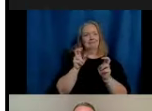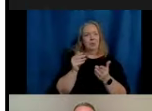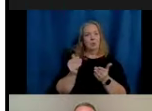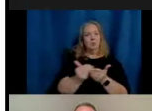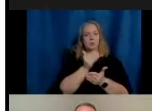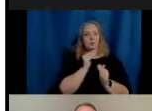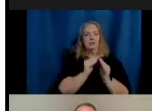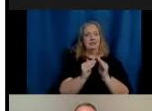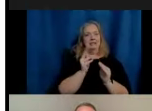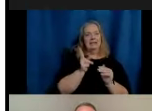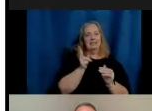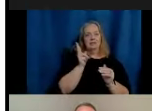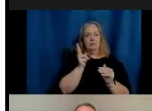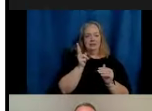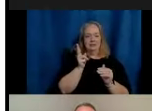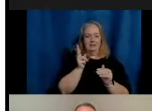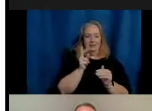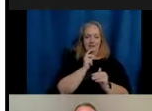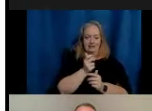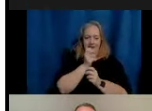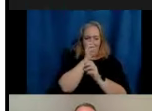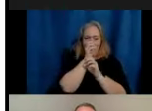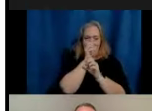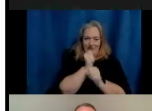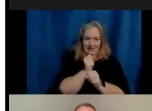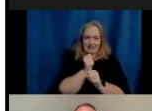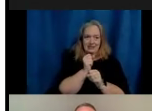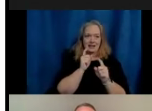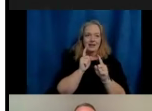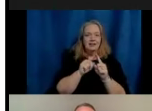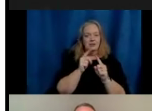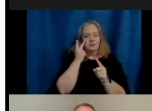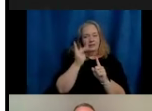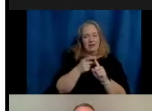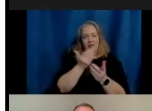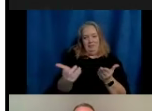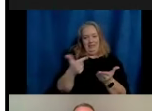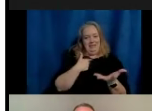history, at least. And it was interesting to be able to tell that from the materials I was interacting with.